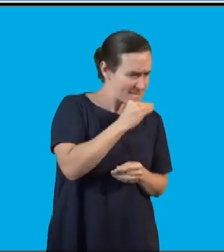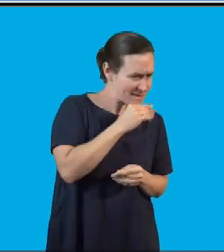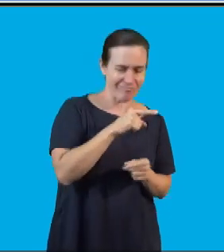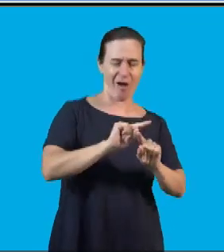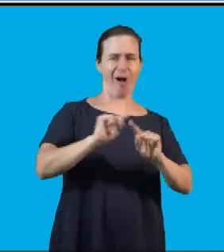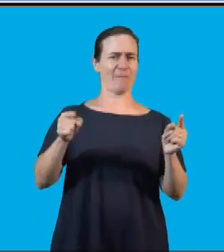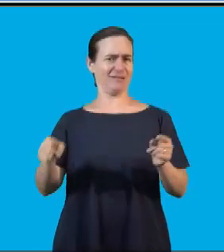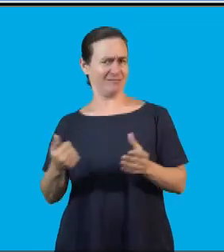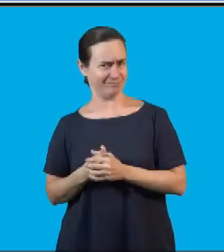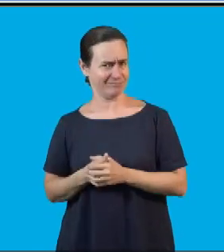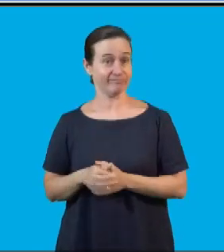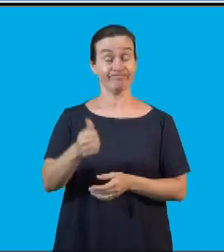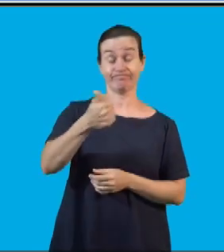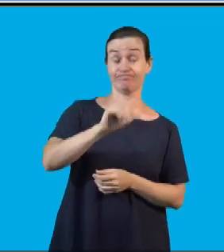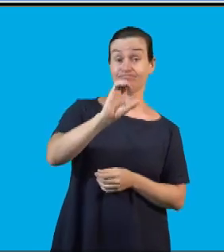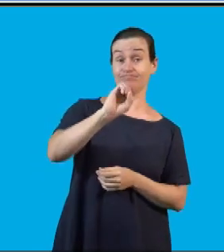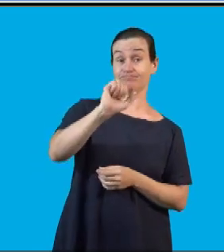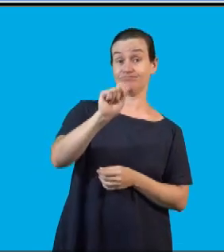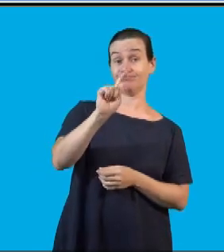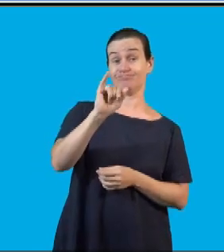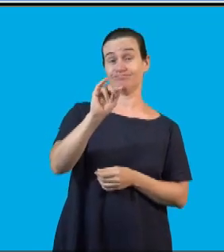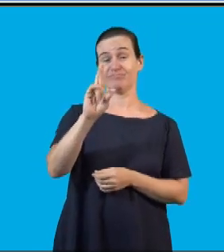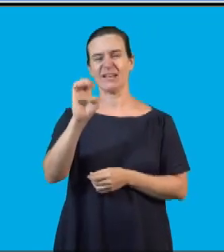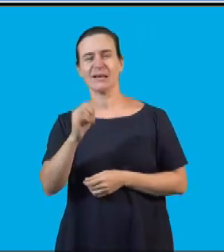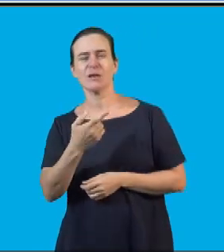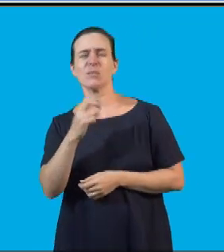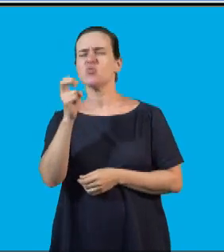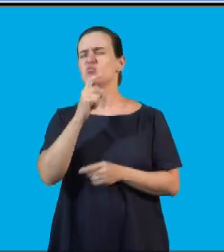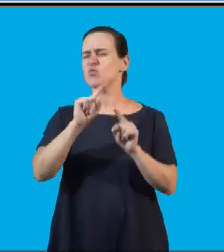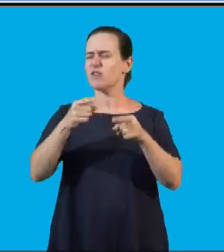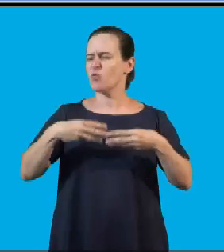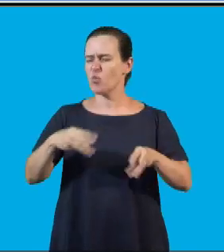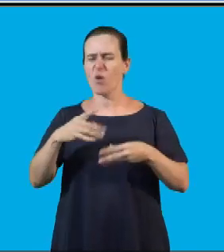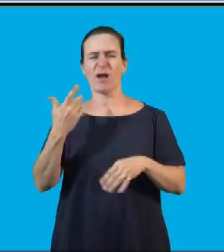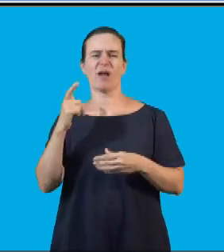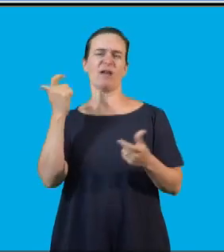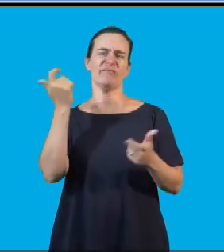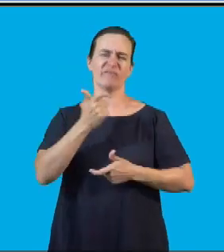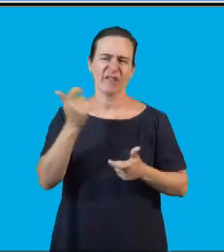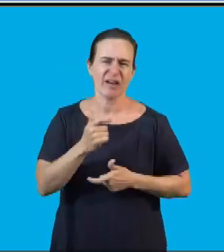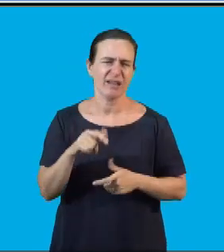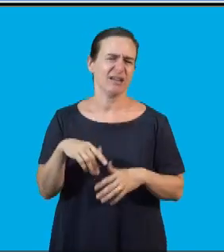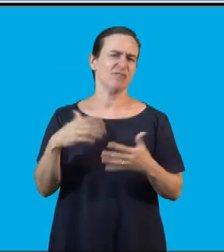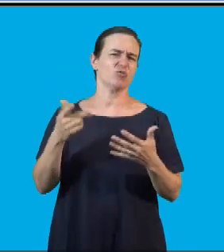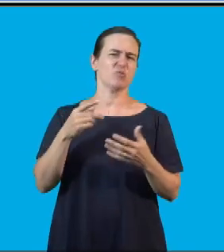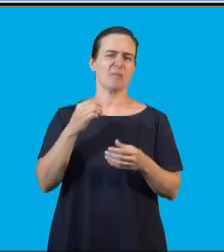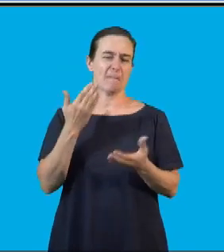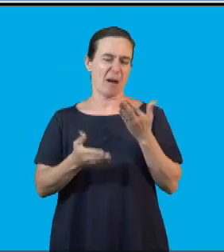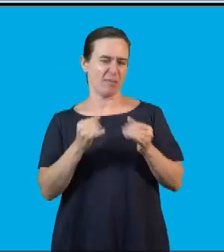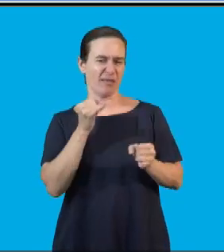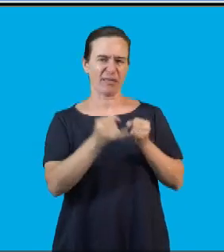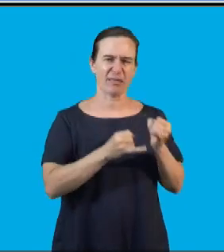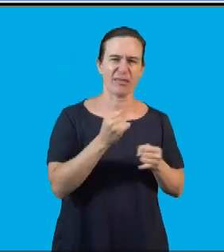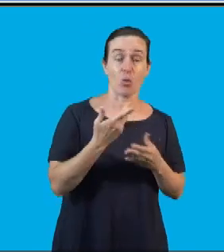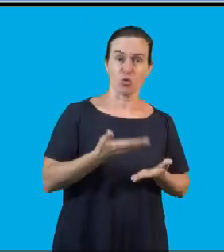what is said. Satire is also very important, using humor, irony, sarcasm, or exaggeration to